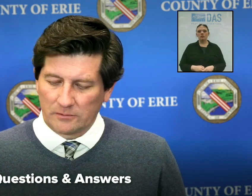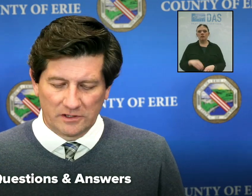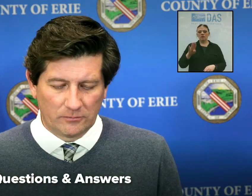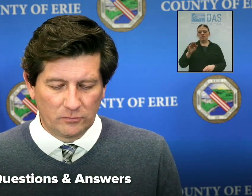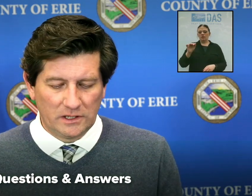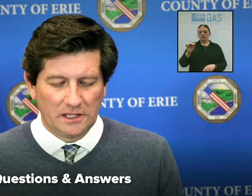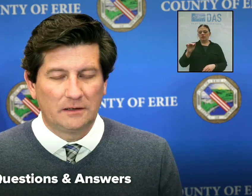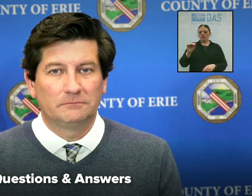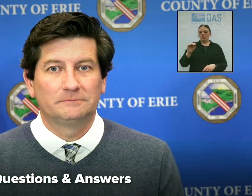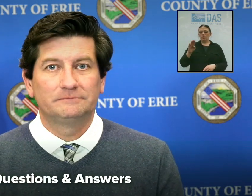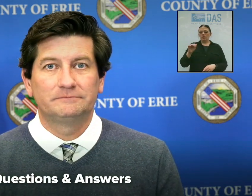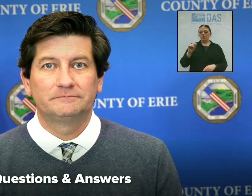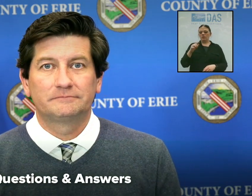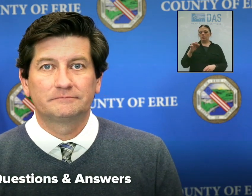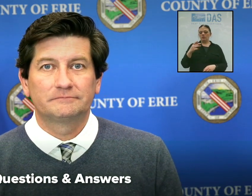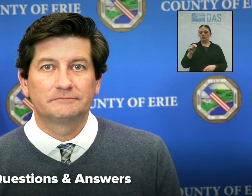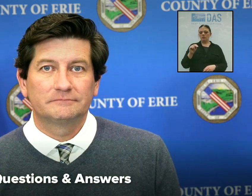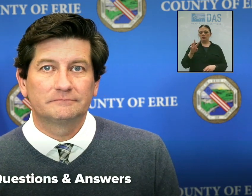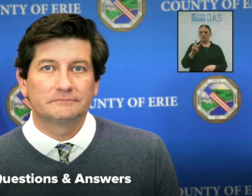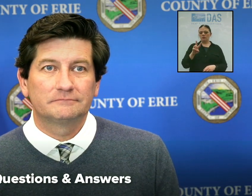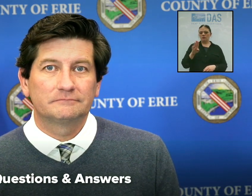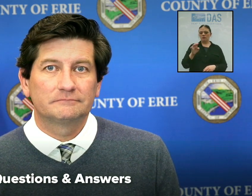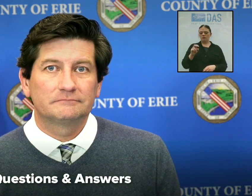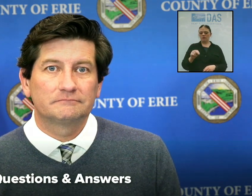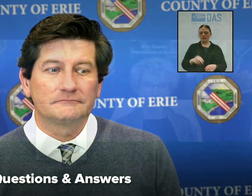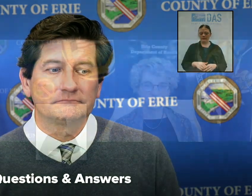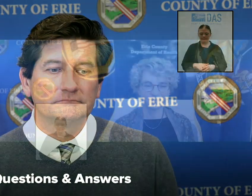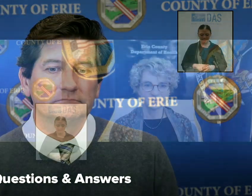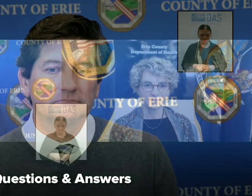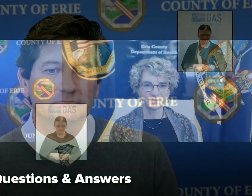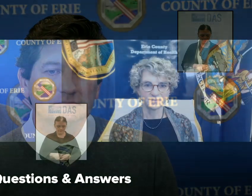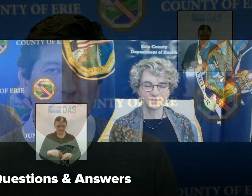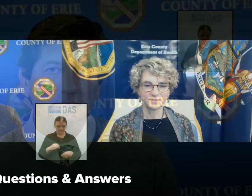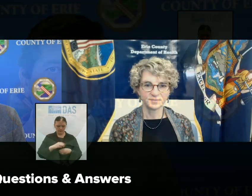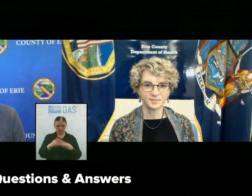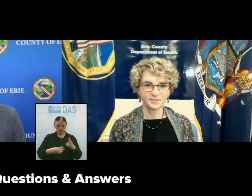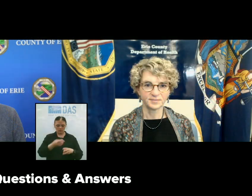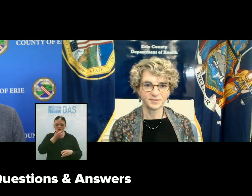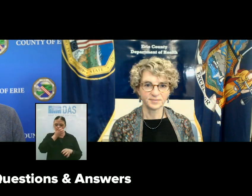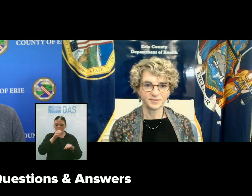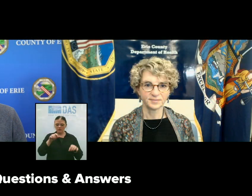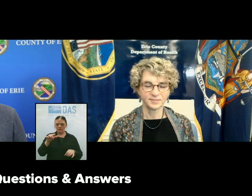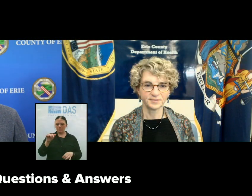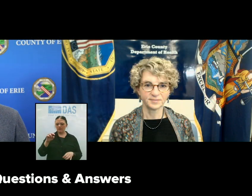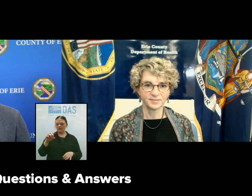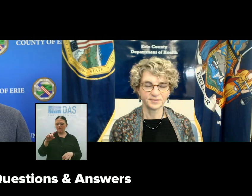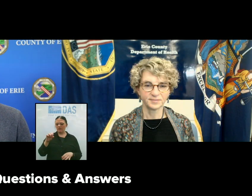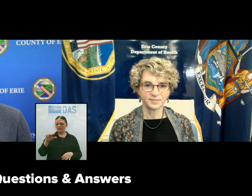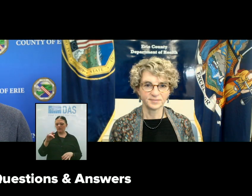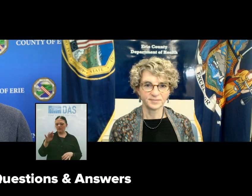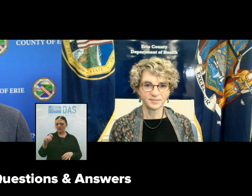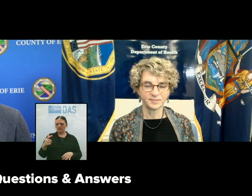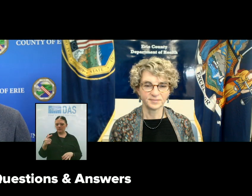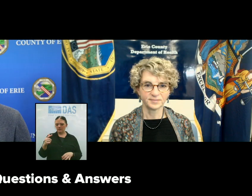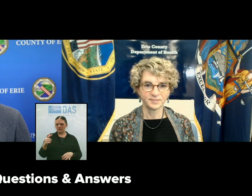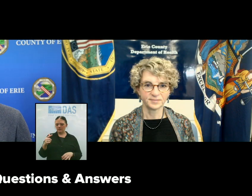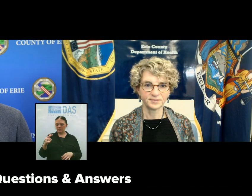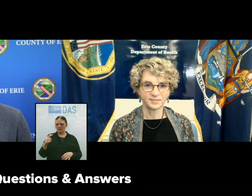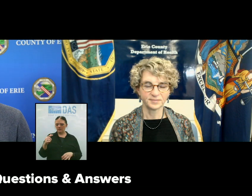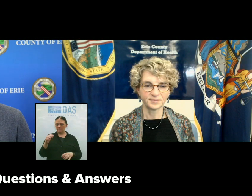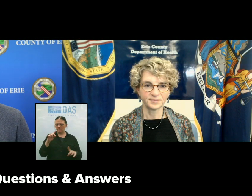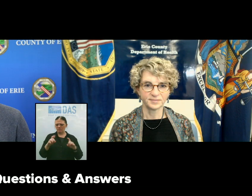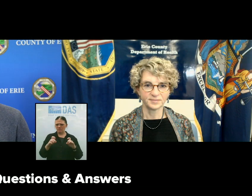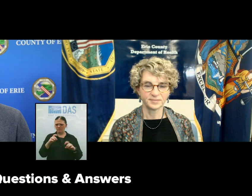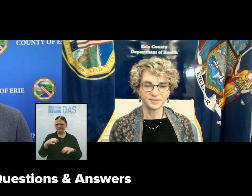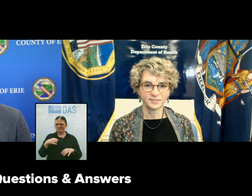Mike Baggerman, WBEN. Hey, Mark, in the world of landscaping, there seems to be a lot of, confusion about what's going on